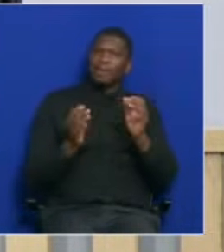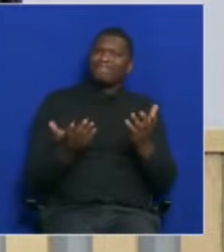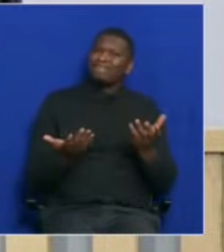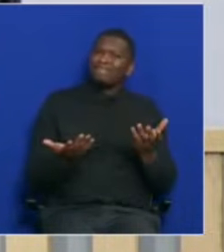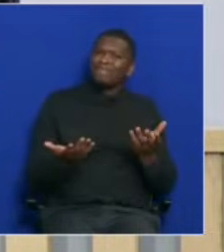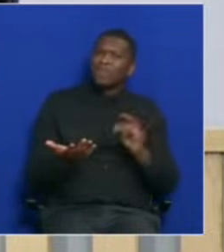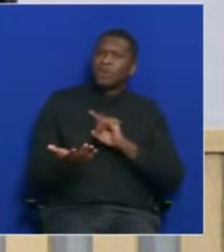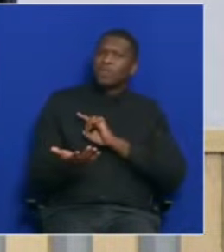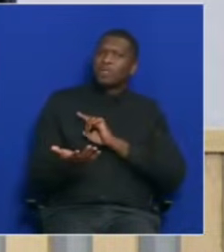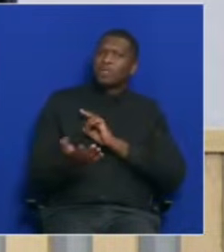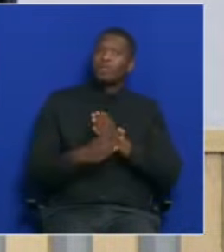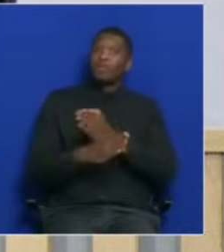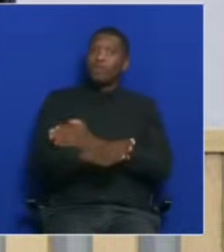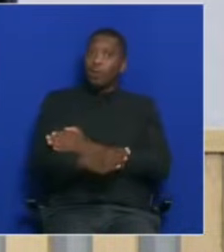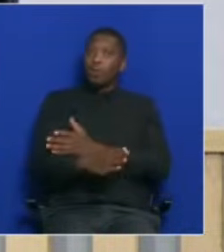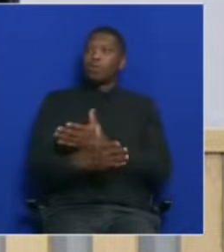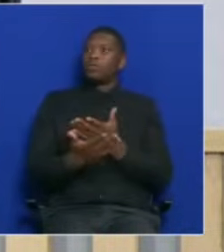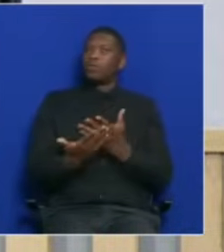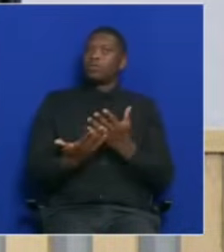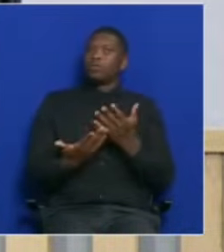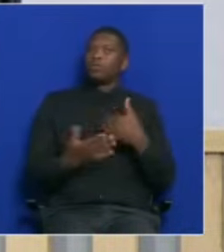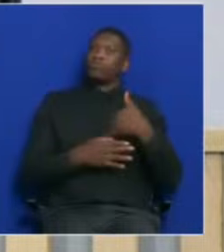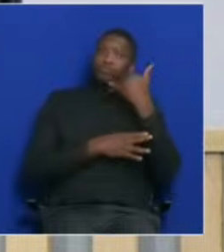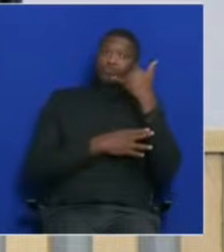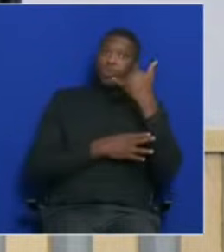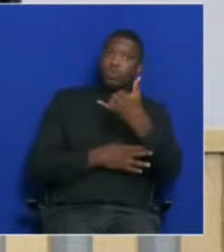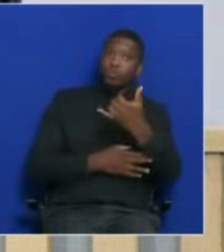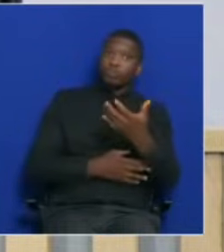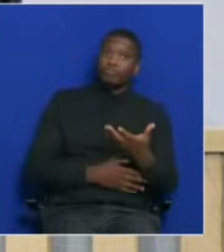before making the call?